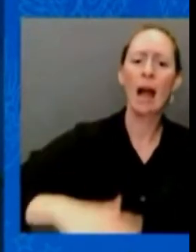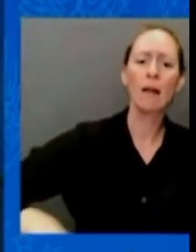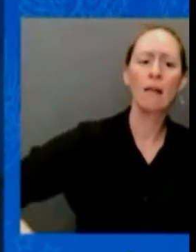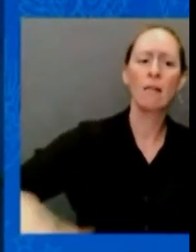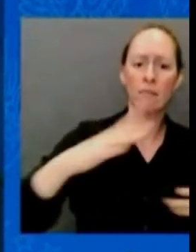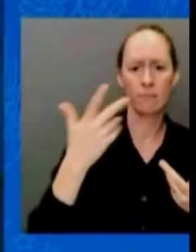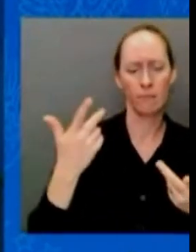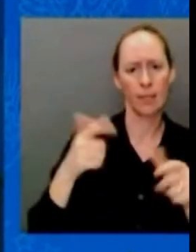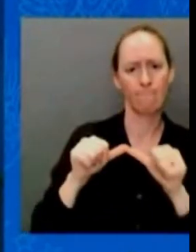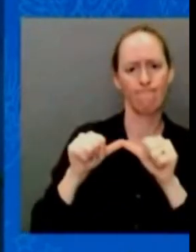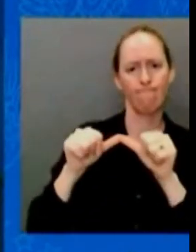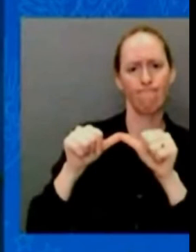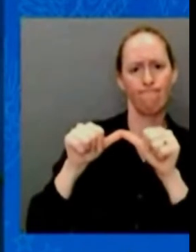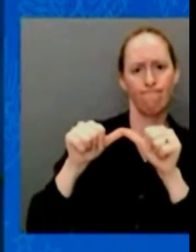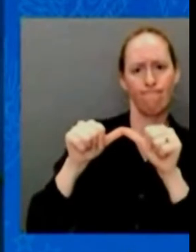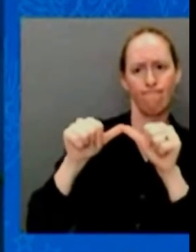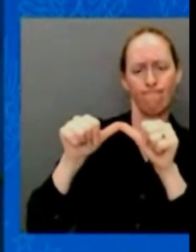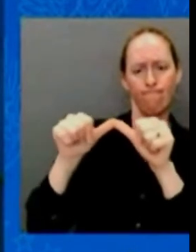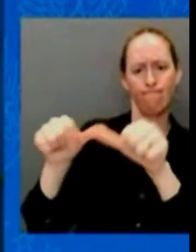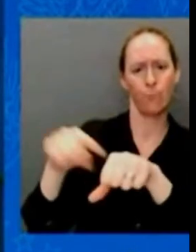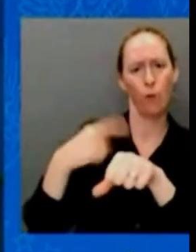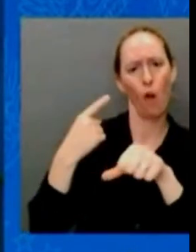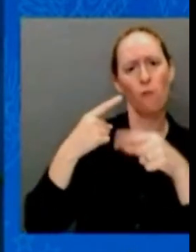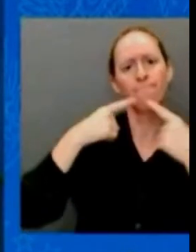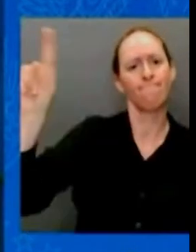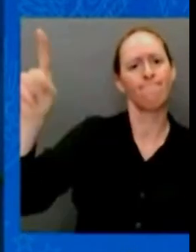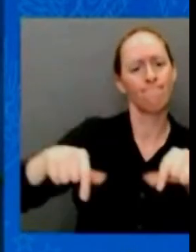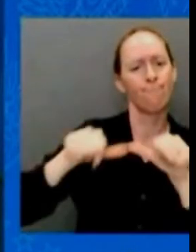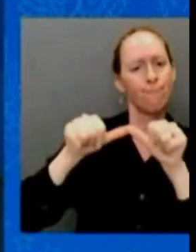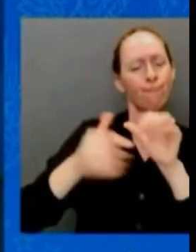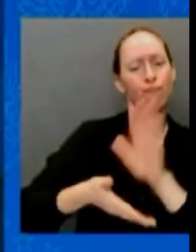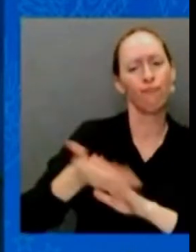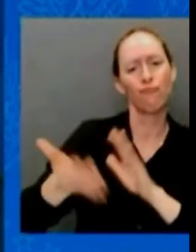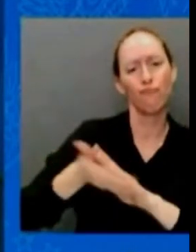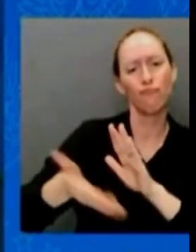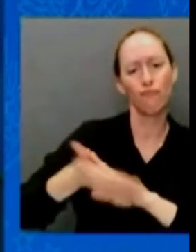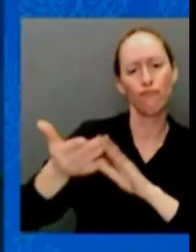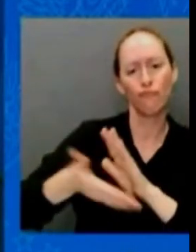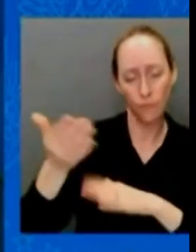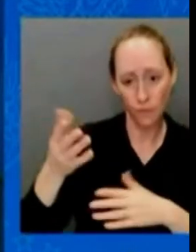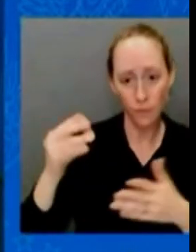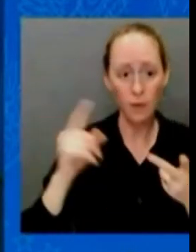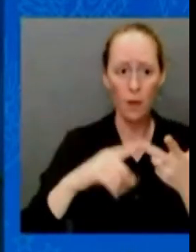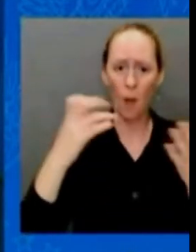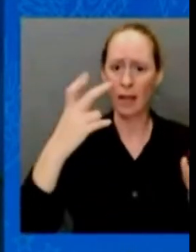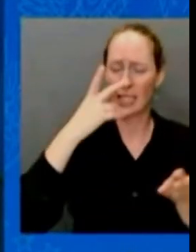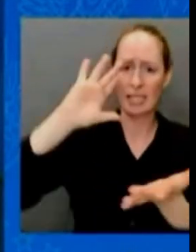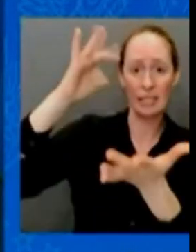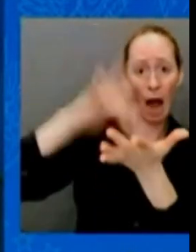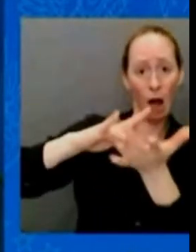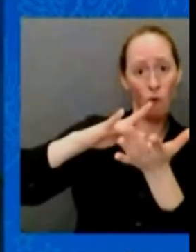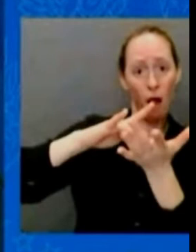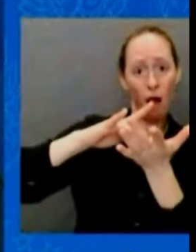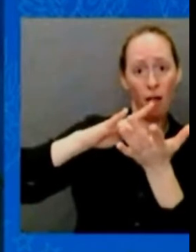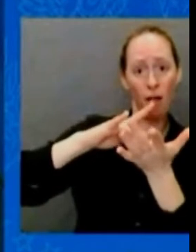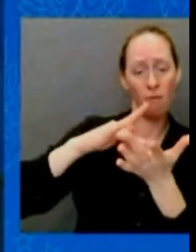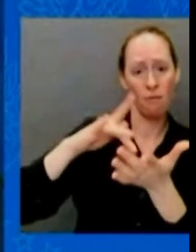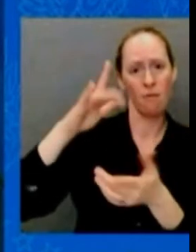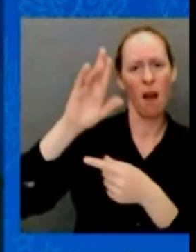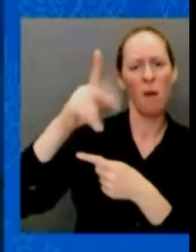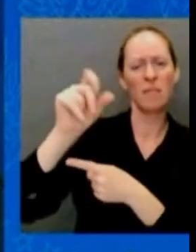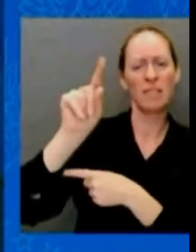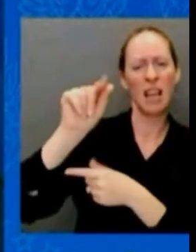and expanding Central New York as a regional semiconductor and innovation hub. And four, generating